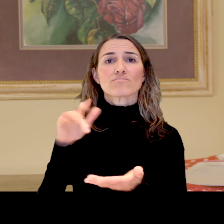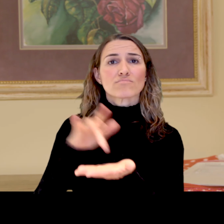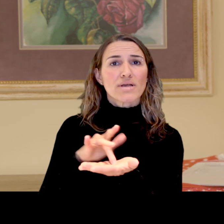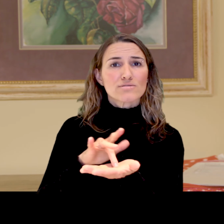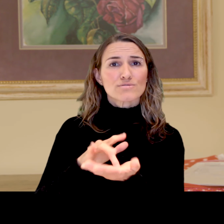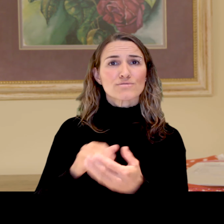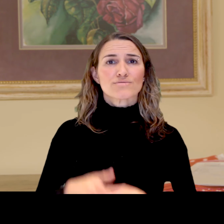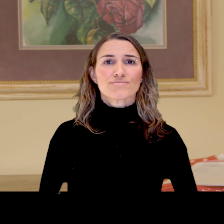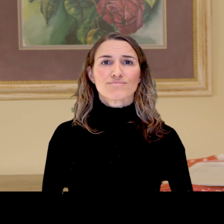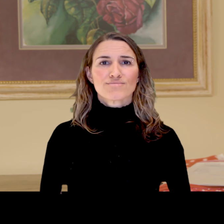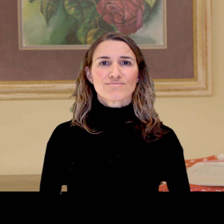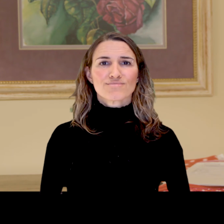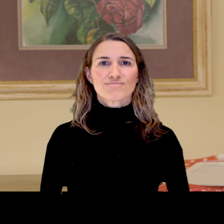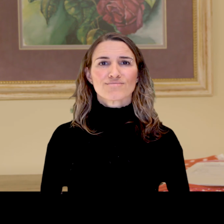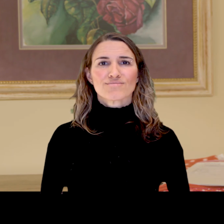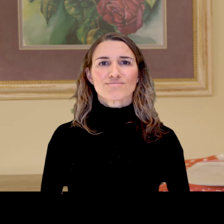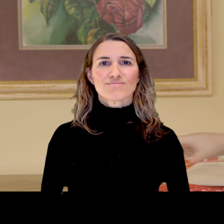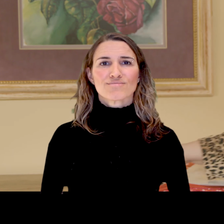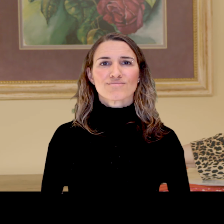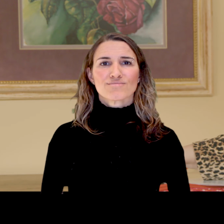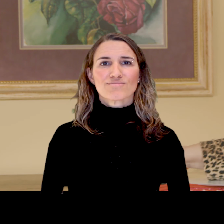any medication,